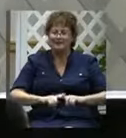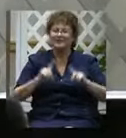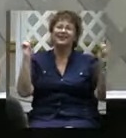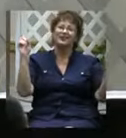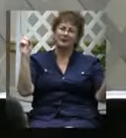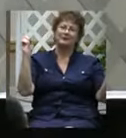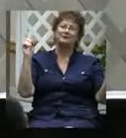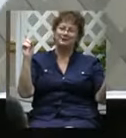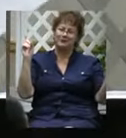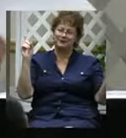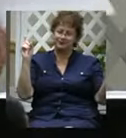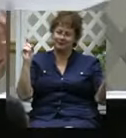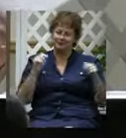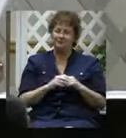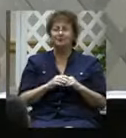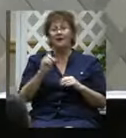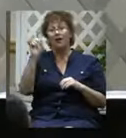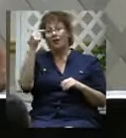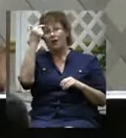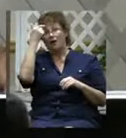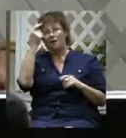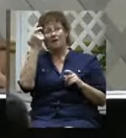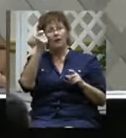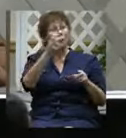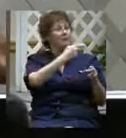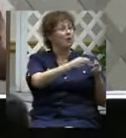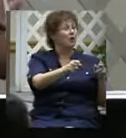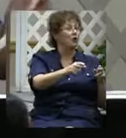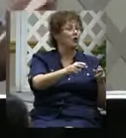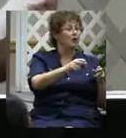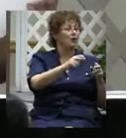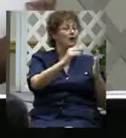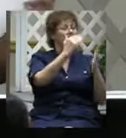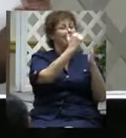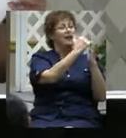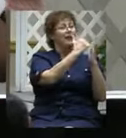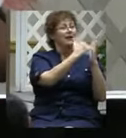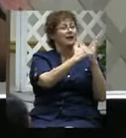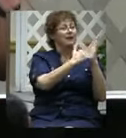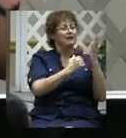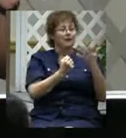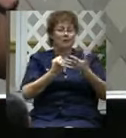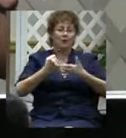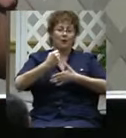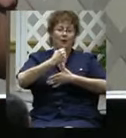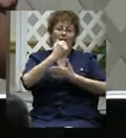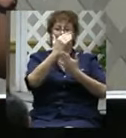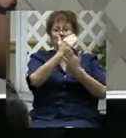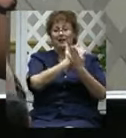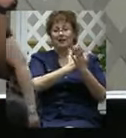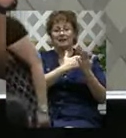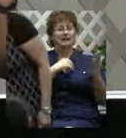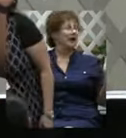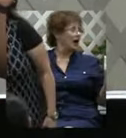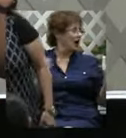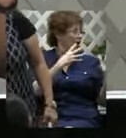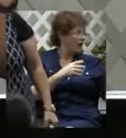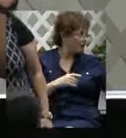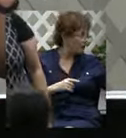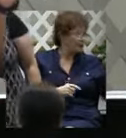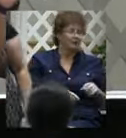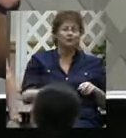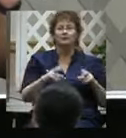agency within city government. And again, there's a quick little output list of a sample of the priority list. And again, I threw in again the